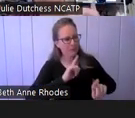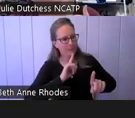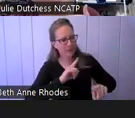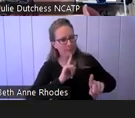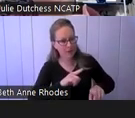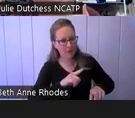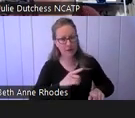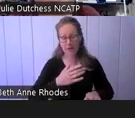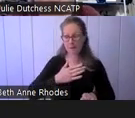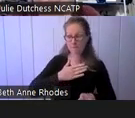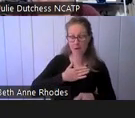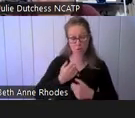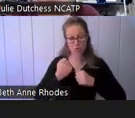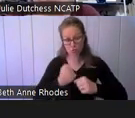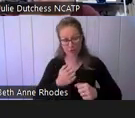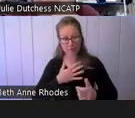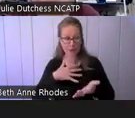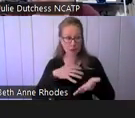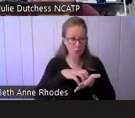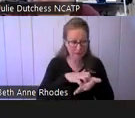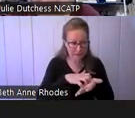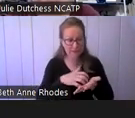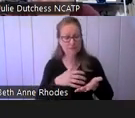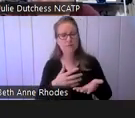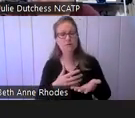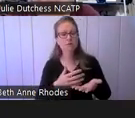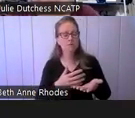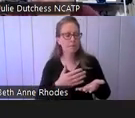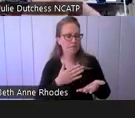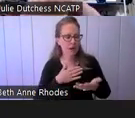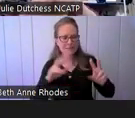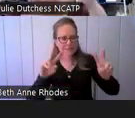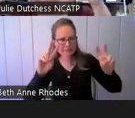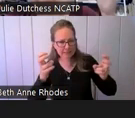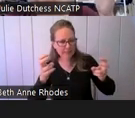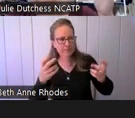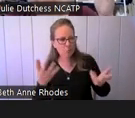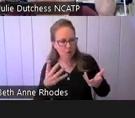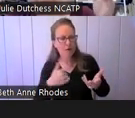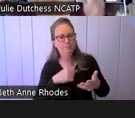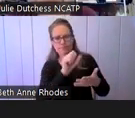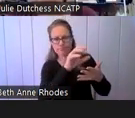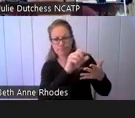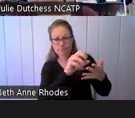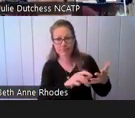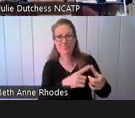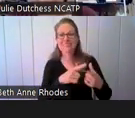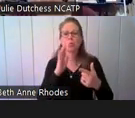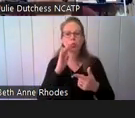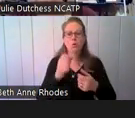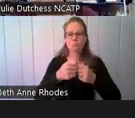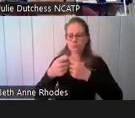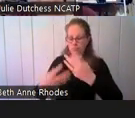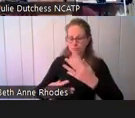what am I struggling with? And what kind of subject matter am I wanting to look at? And it gives you a multiple list